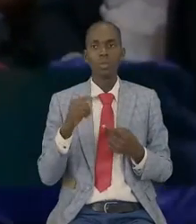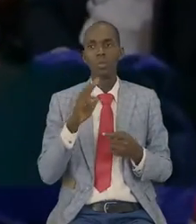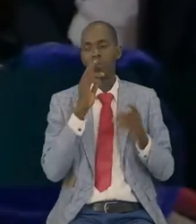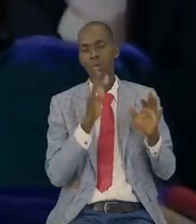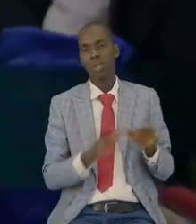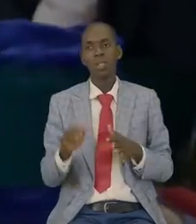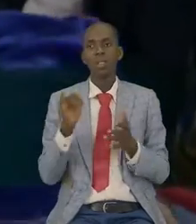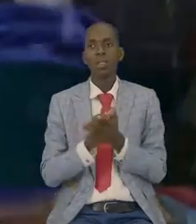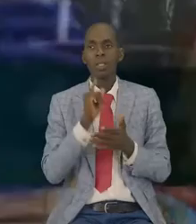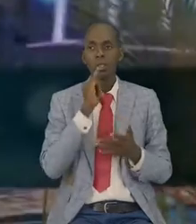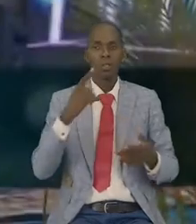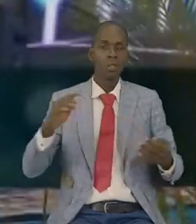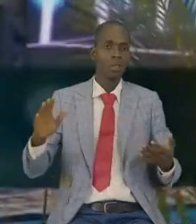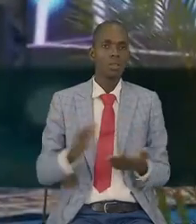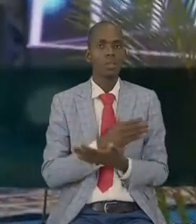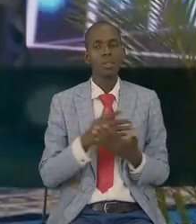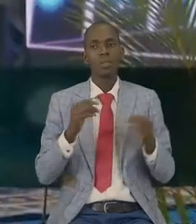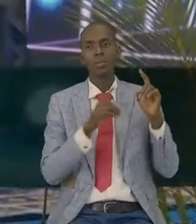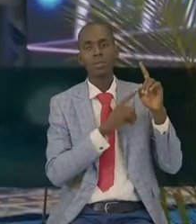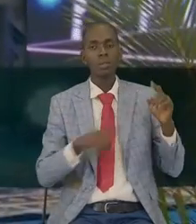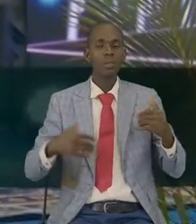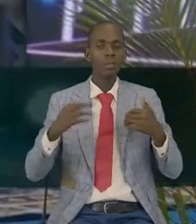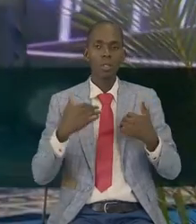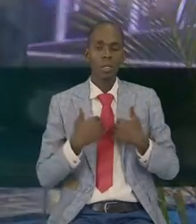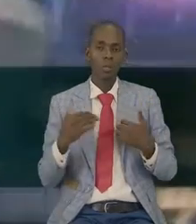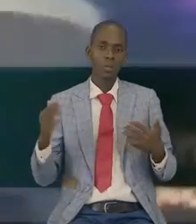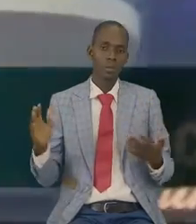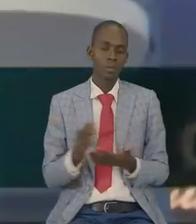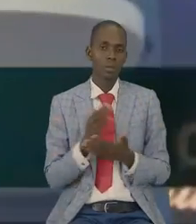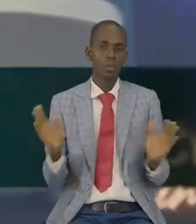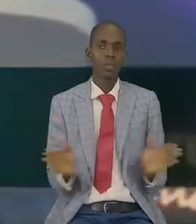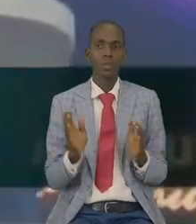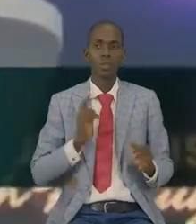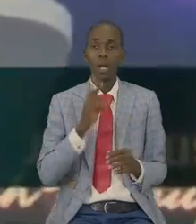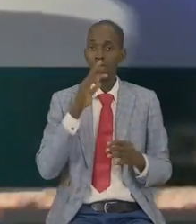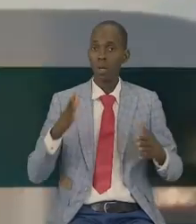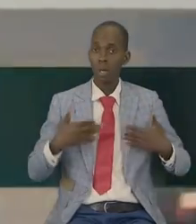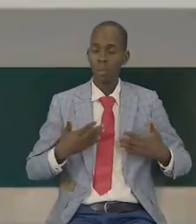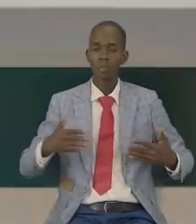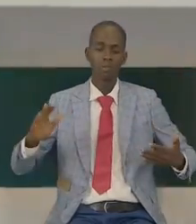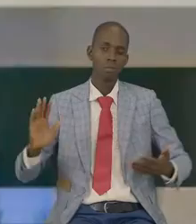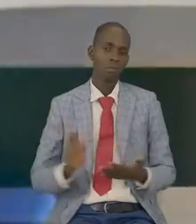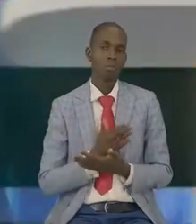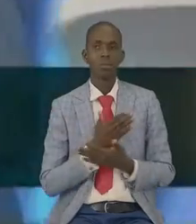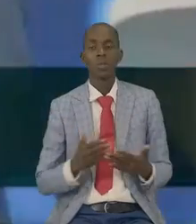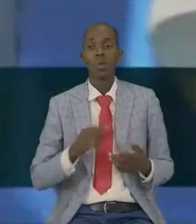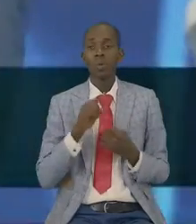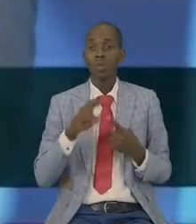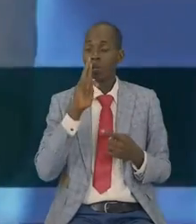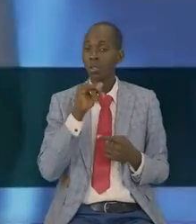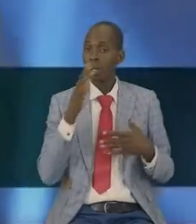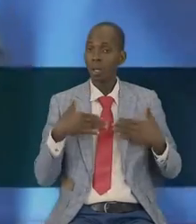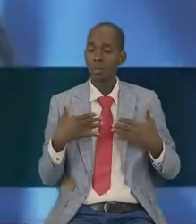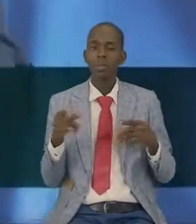music, and the Lord has encouraged us. Are you happy? Sing. And even when you are not happy,